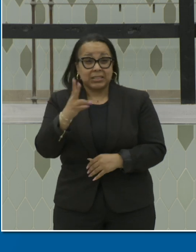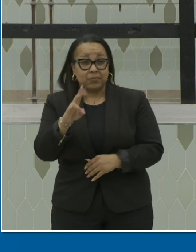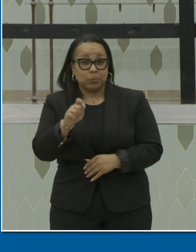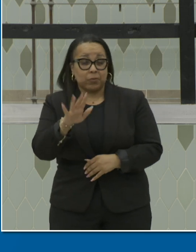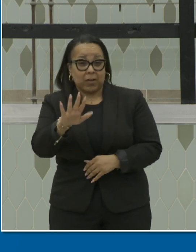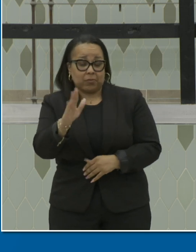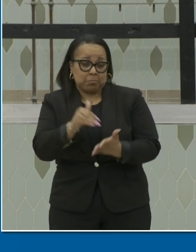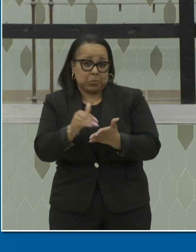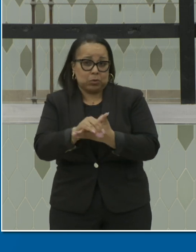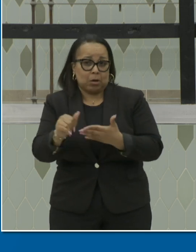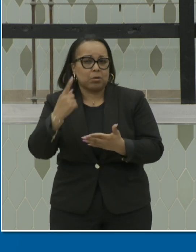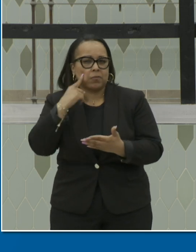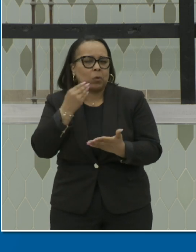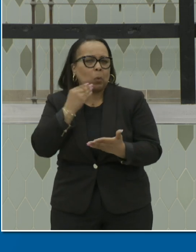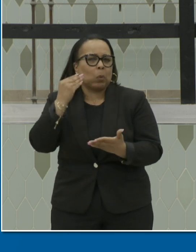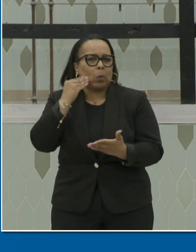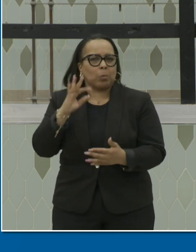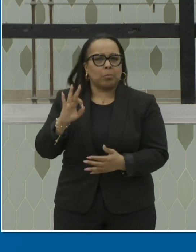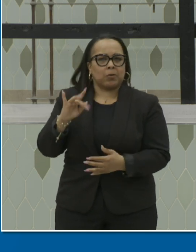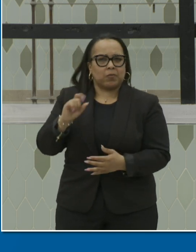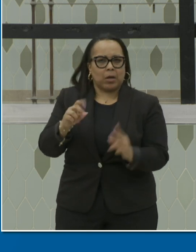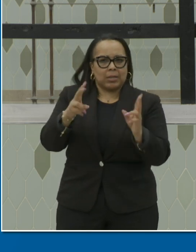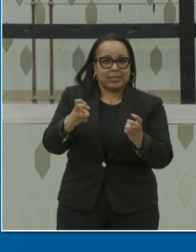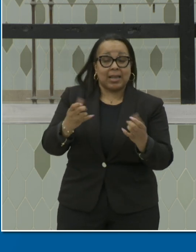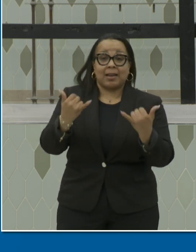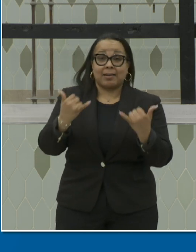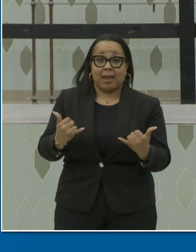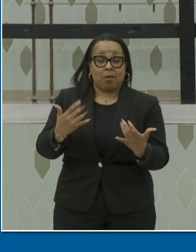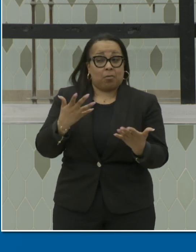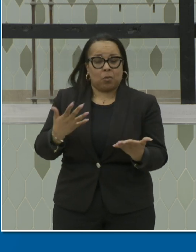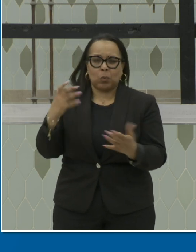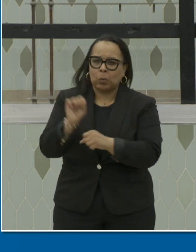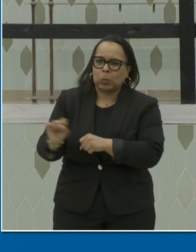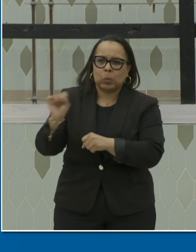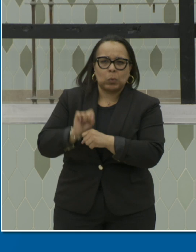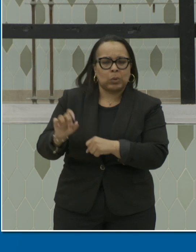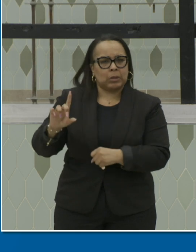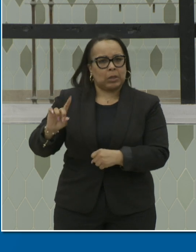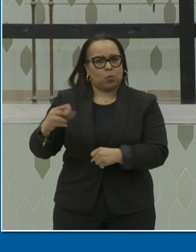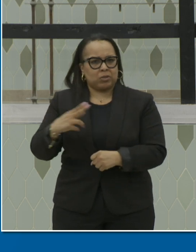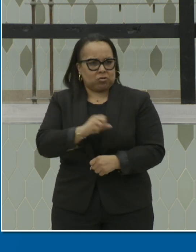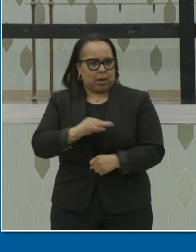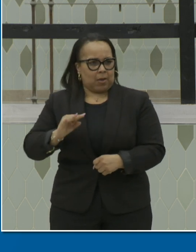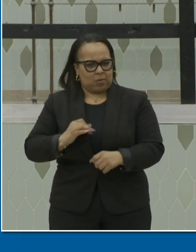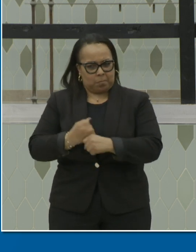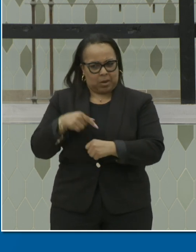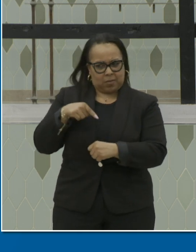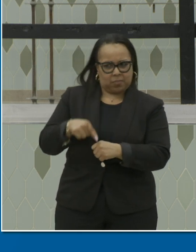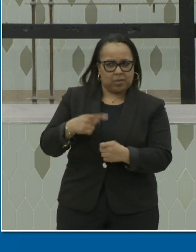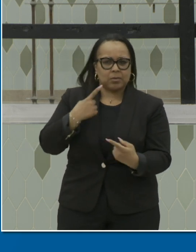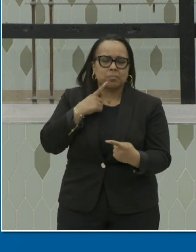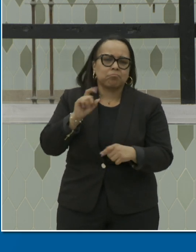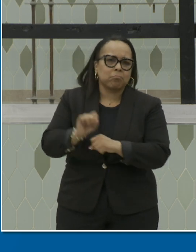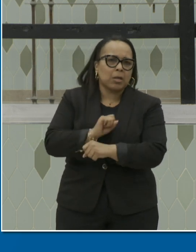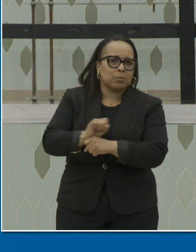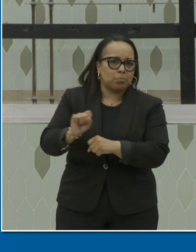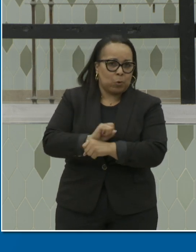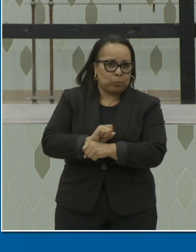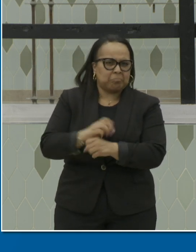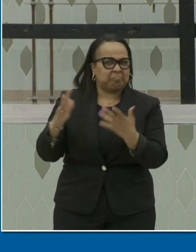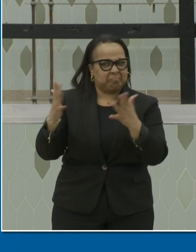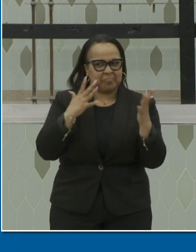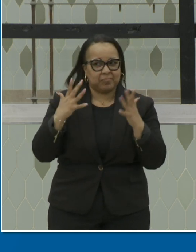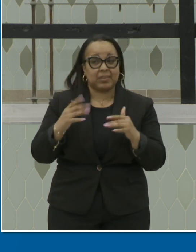$17.5 million in home funds. Please join me in acknowledging the hard work of DOH staff that made this transaction possible.